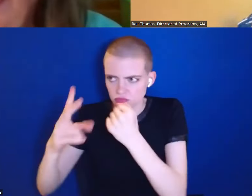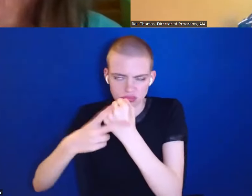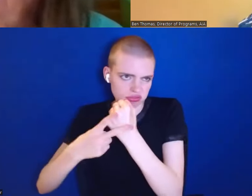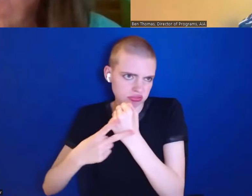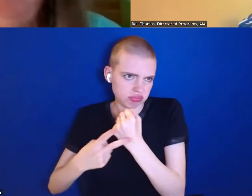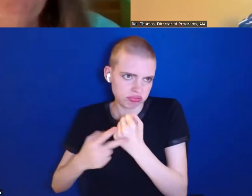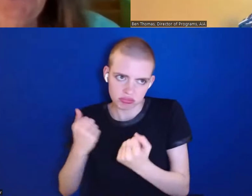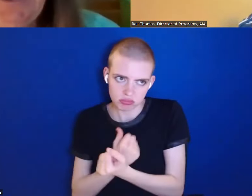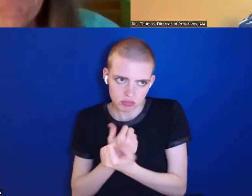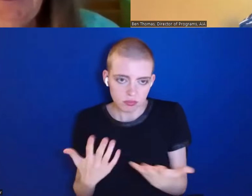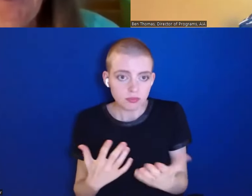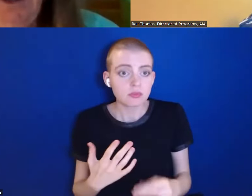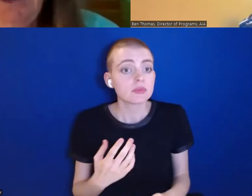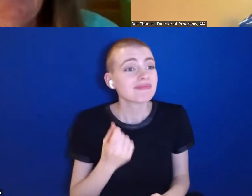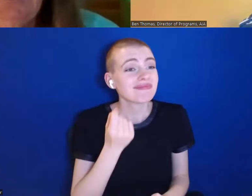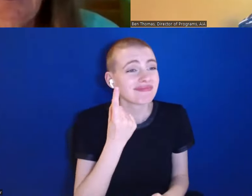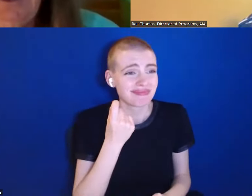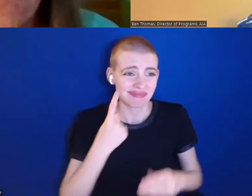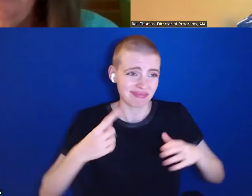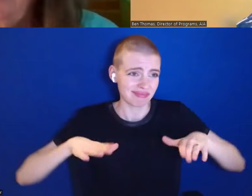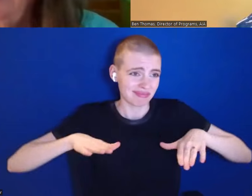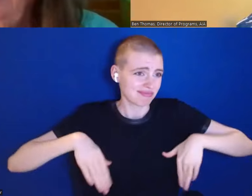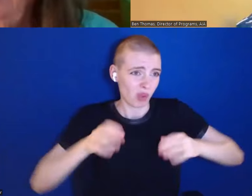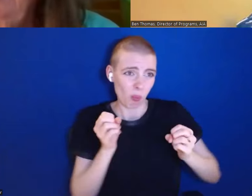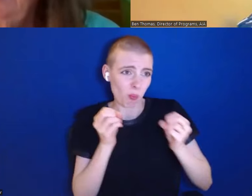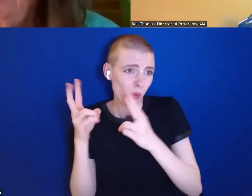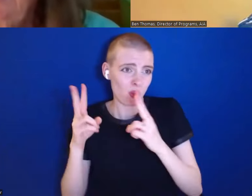since we haven't actually posted anything online, I think,